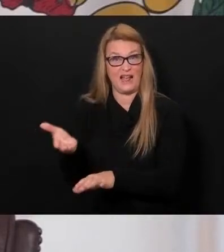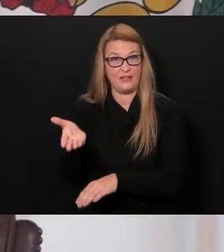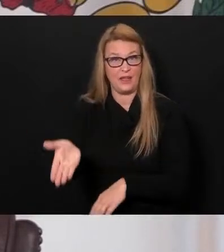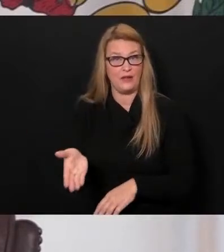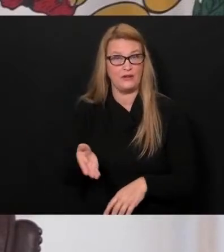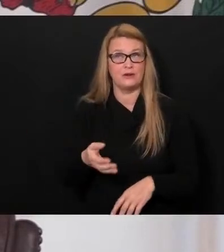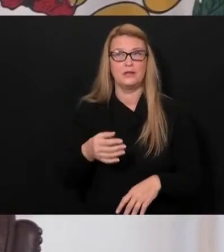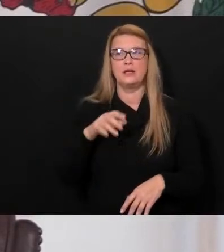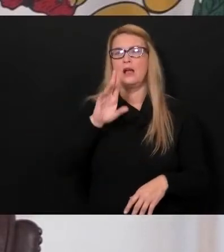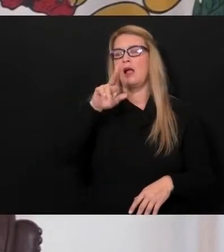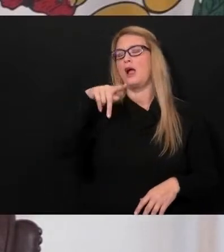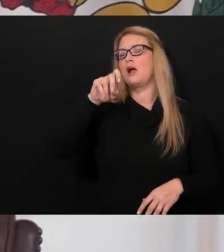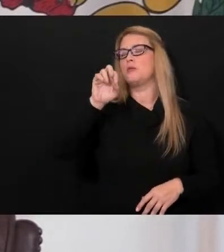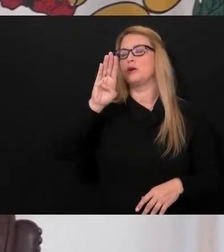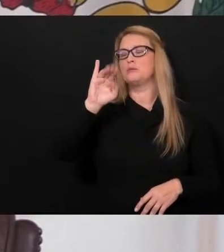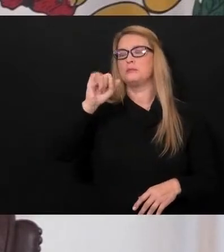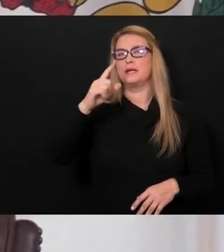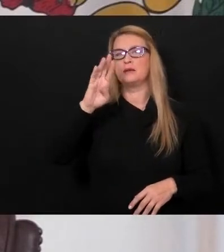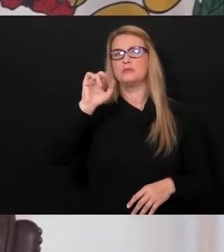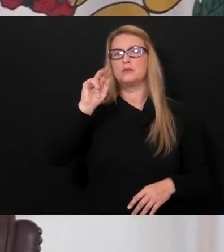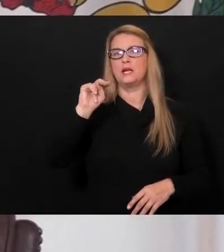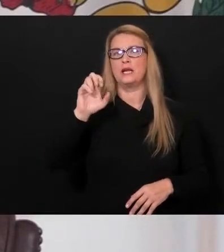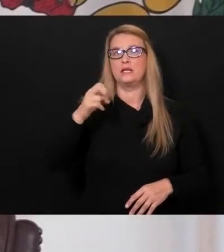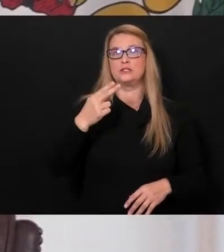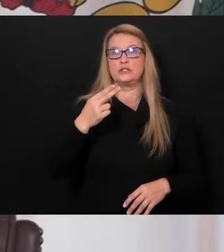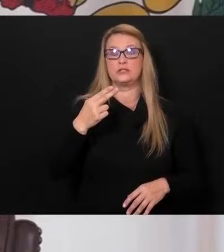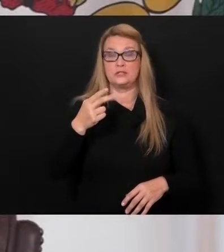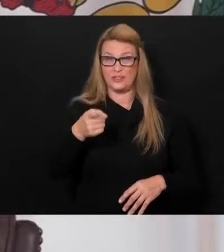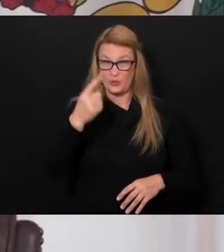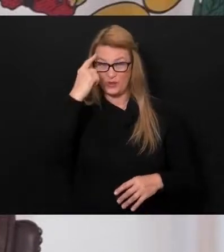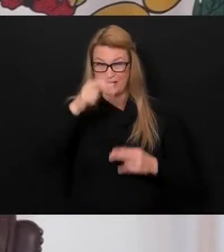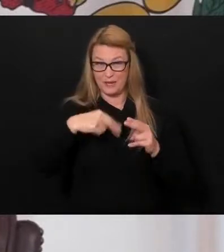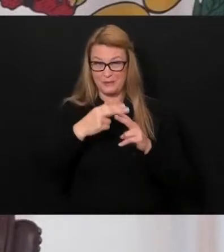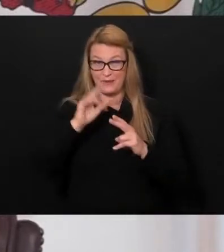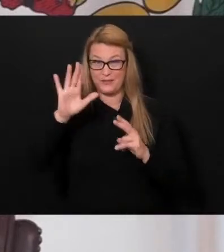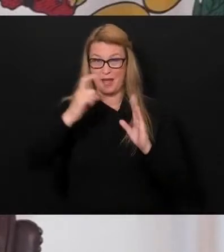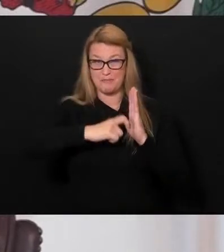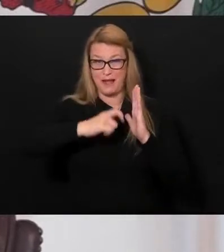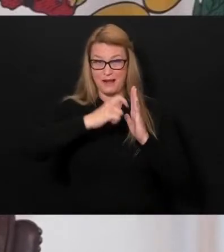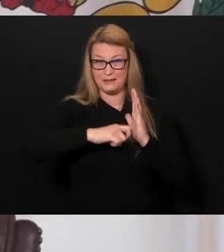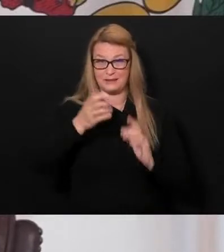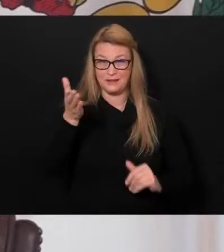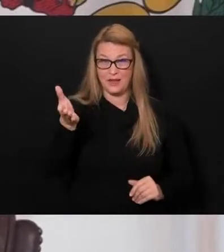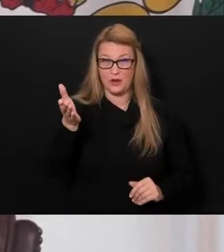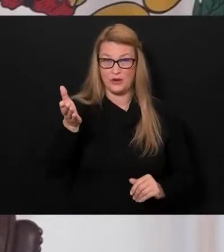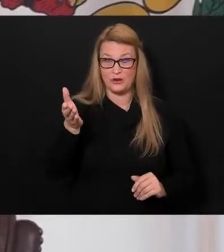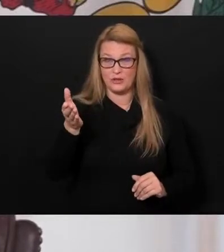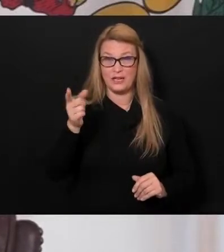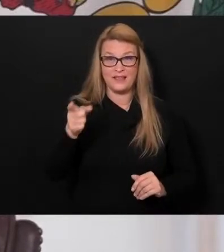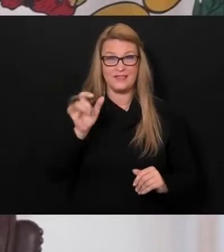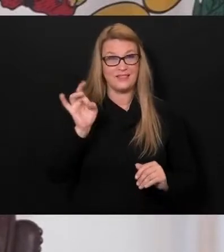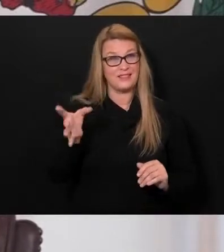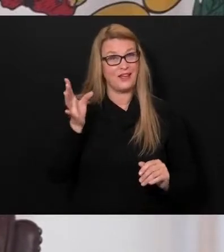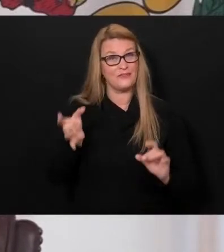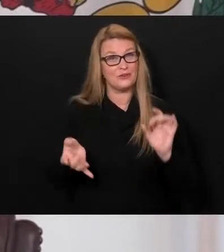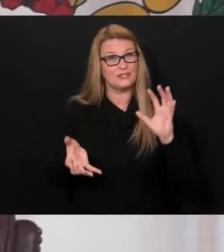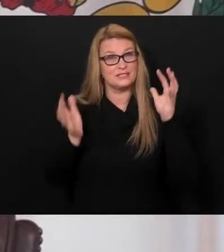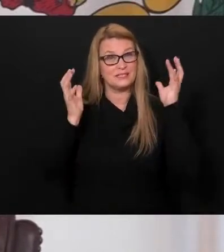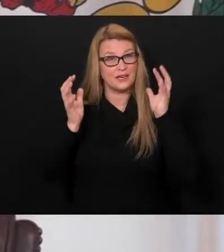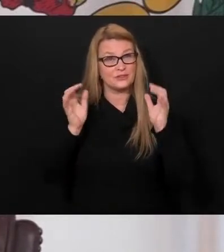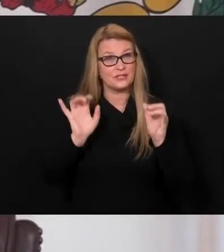Upper Big Branch, just think about the mine disasters that we've had along the